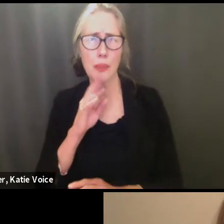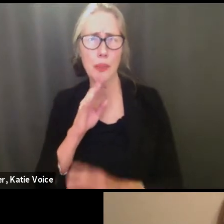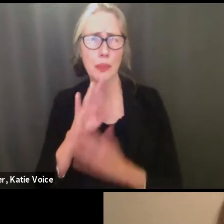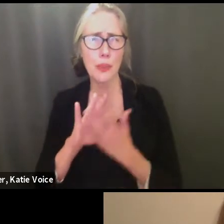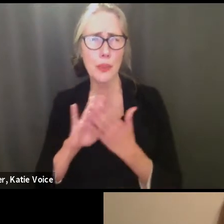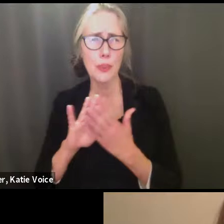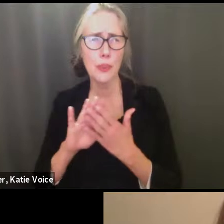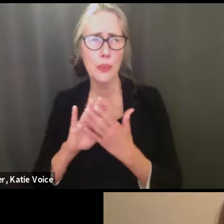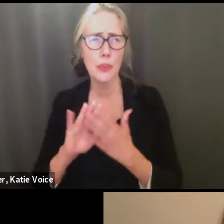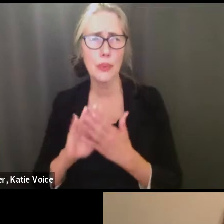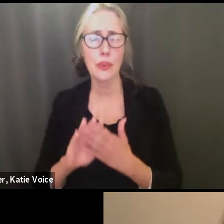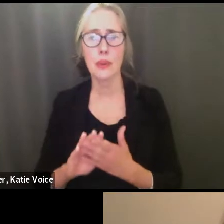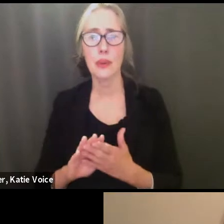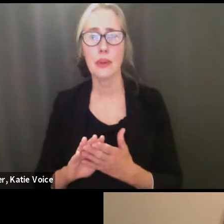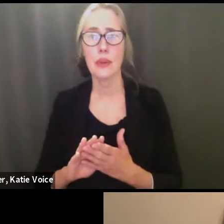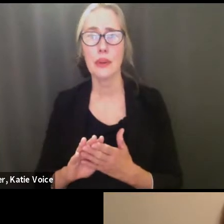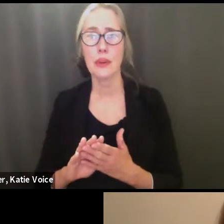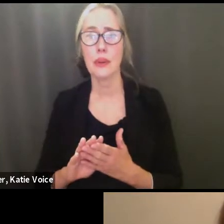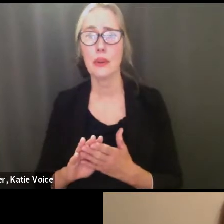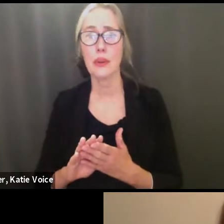Nope. Test. There we go.